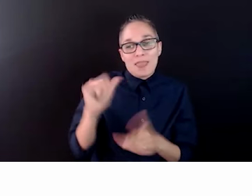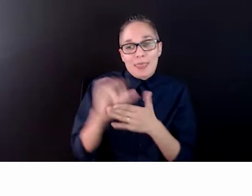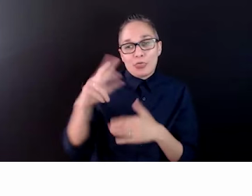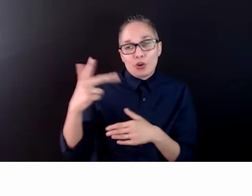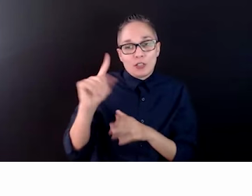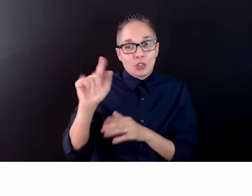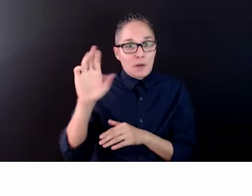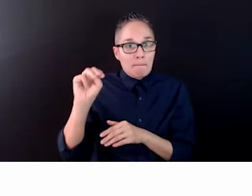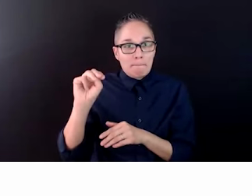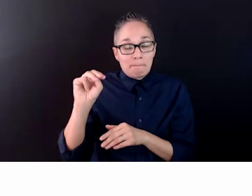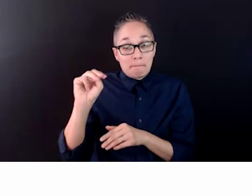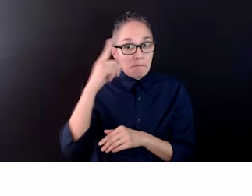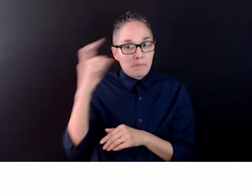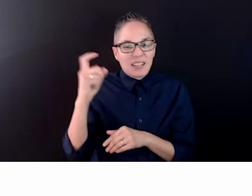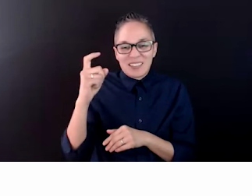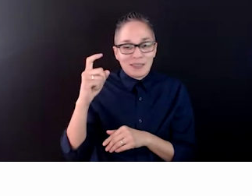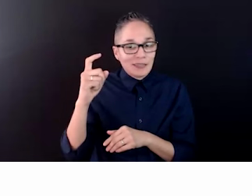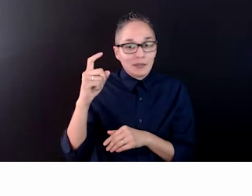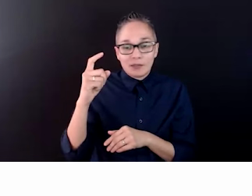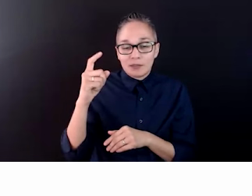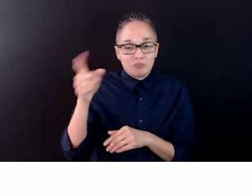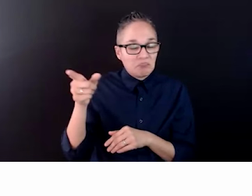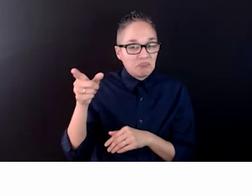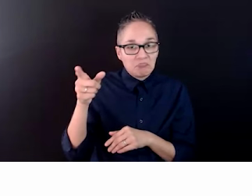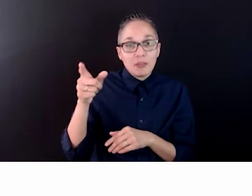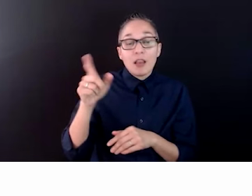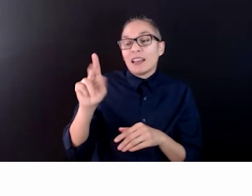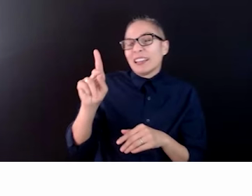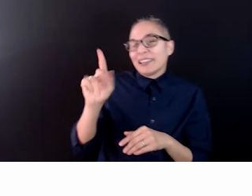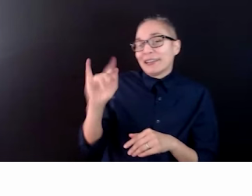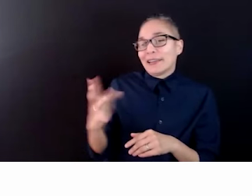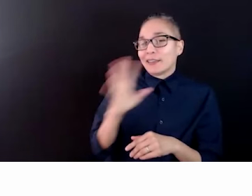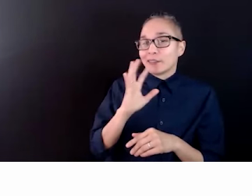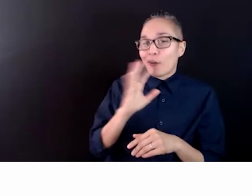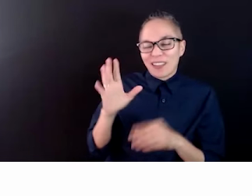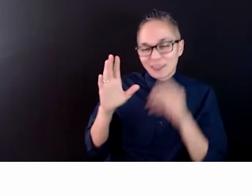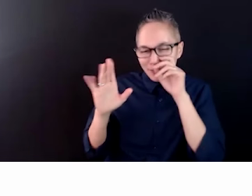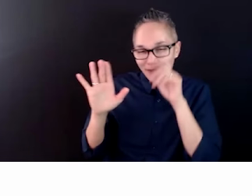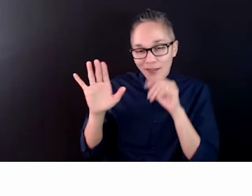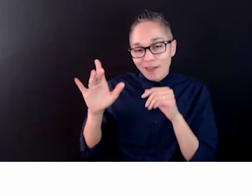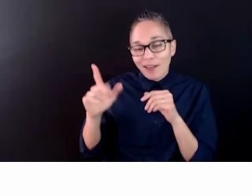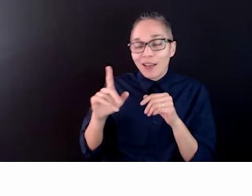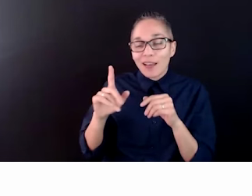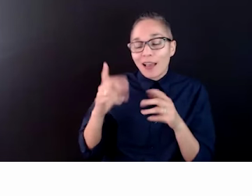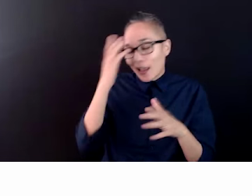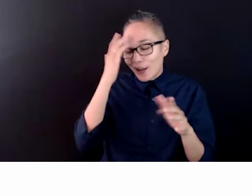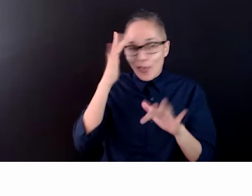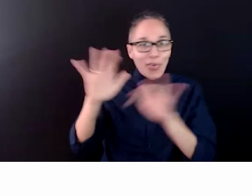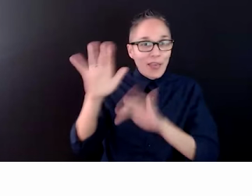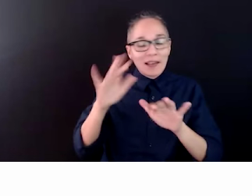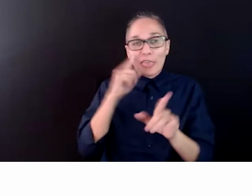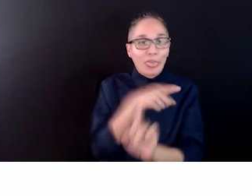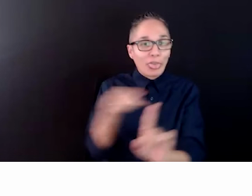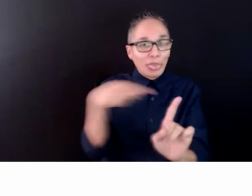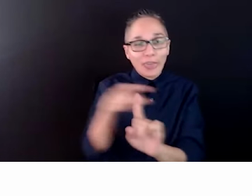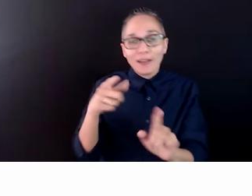And he did not. Yeah. He's So- so mad about it. Really quickly. Okay. I know he's. I still get Okay. angry